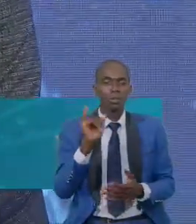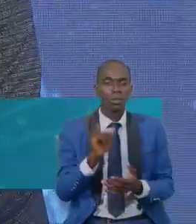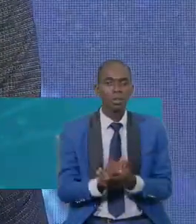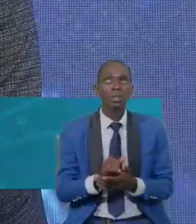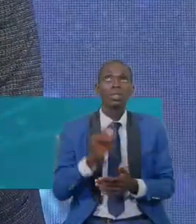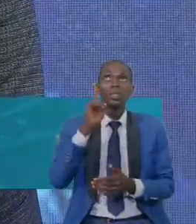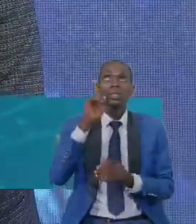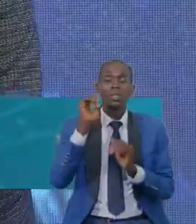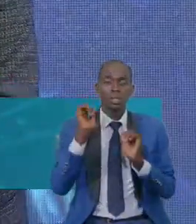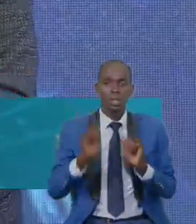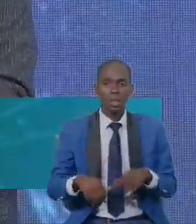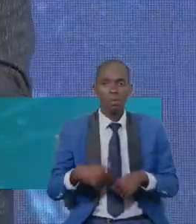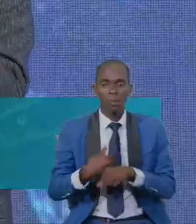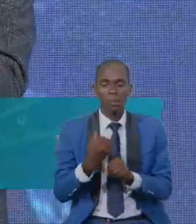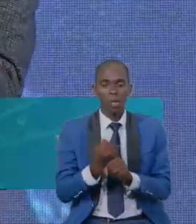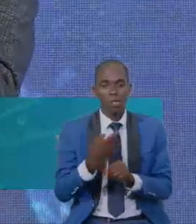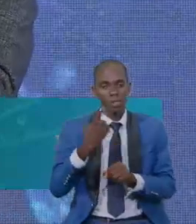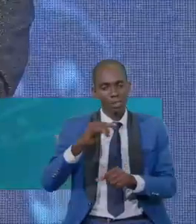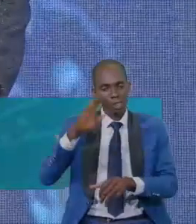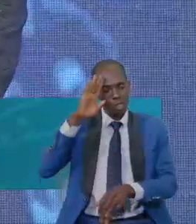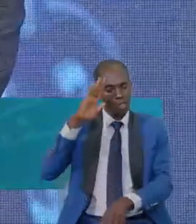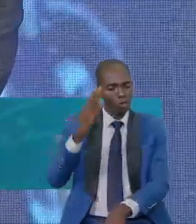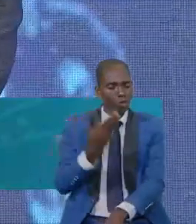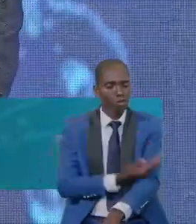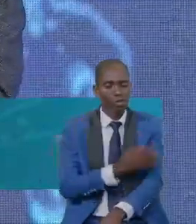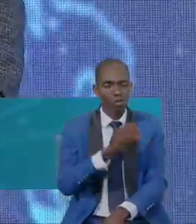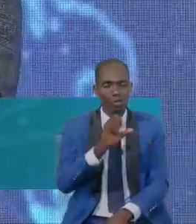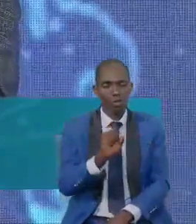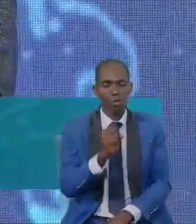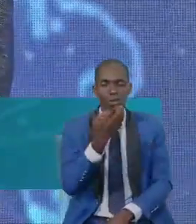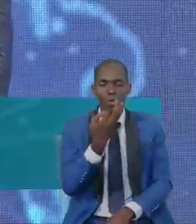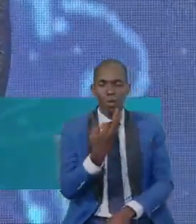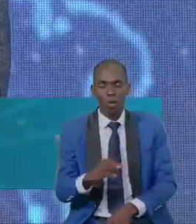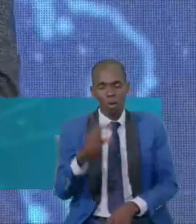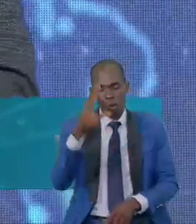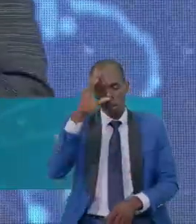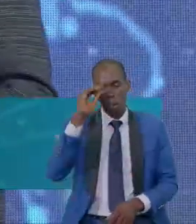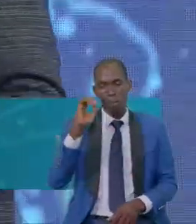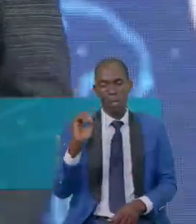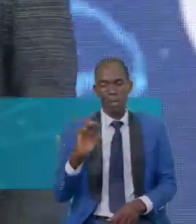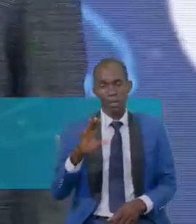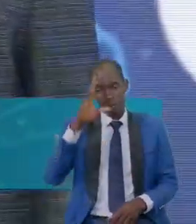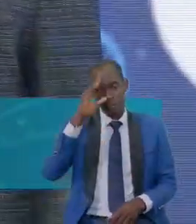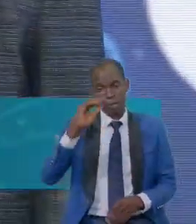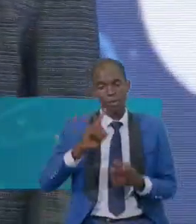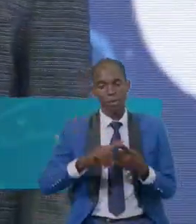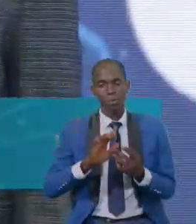make the sons of men to become the sons of God.